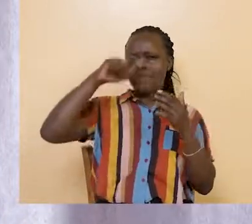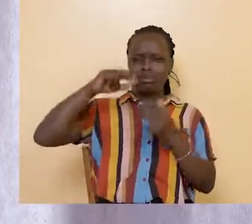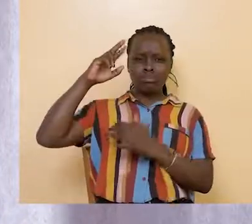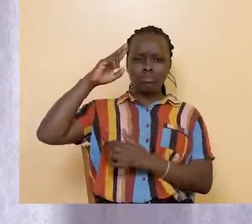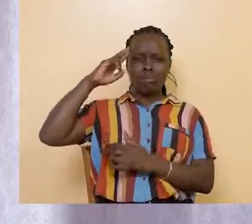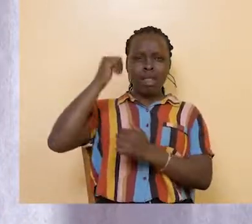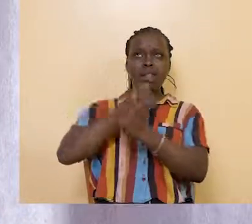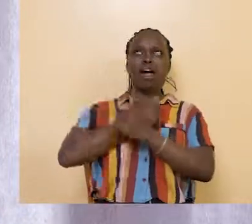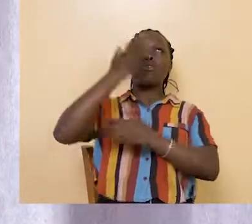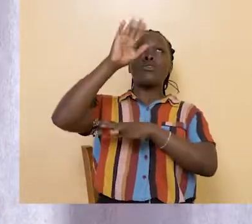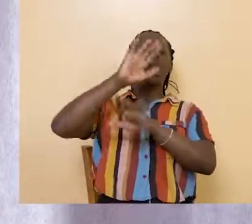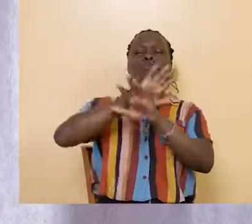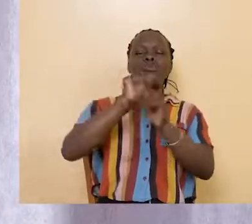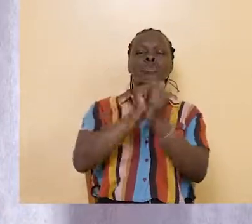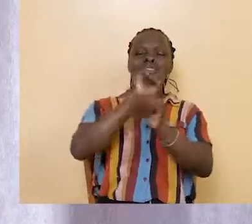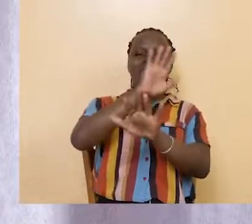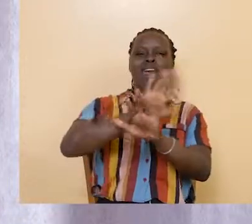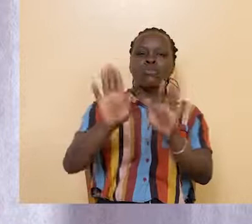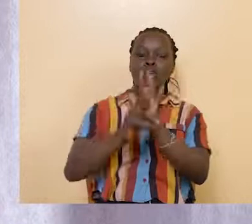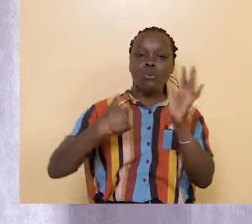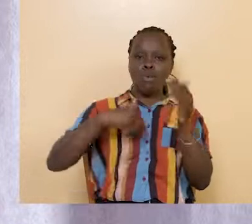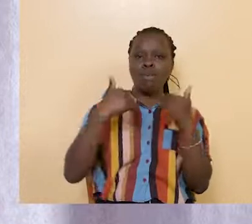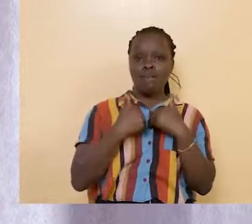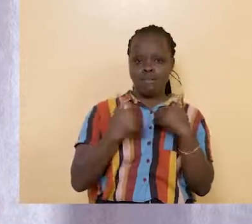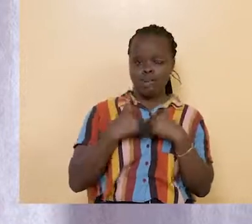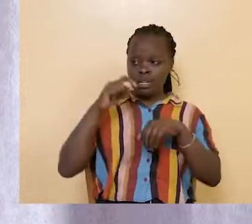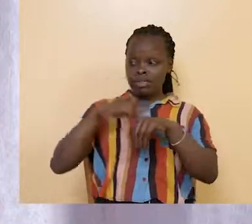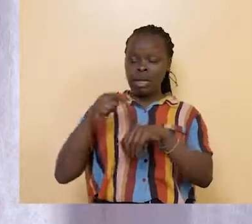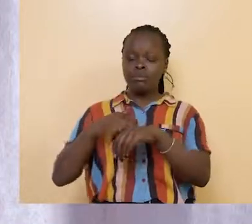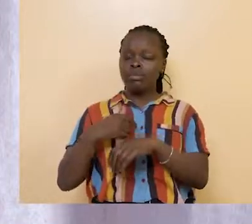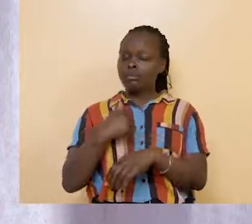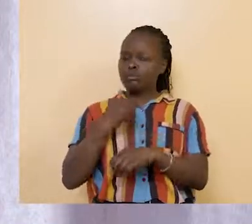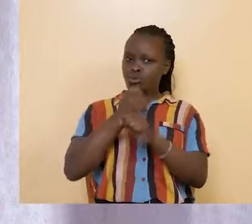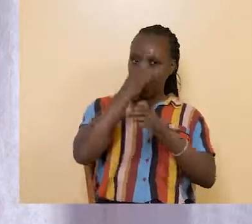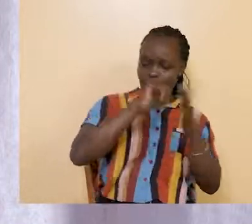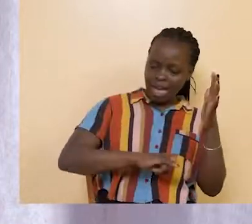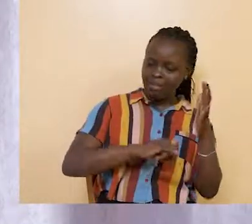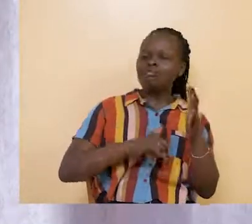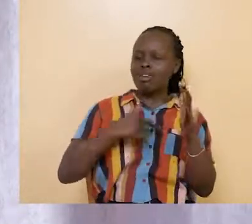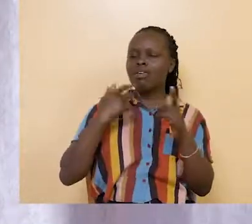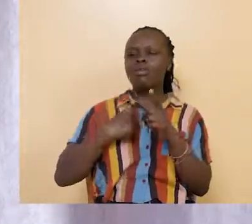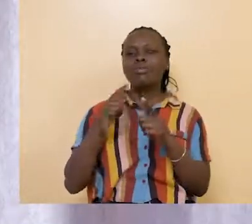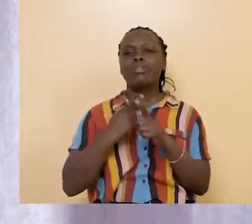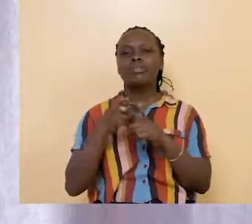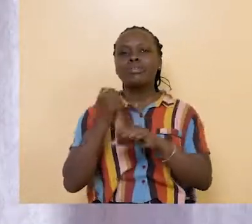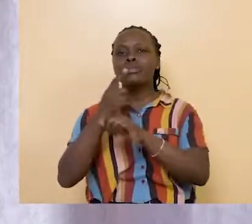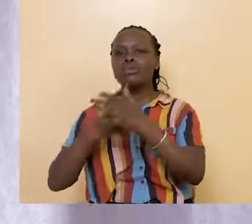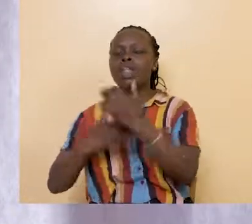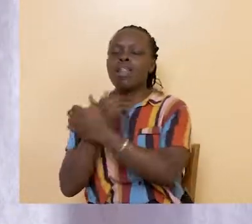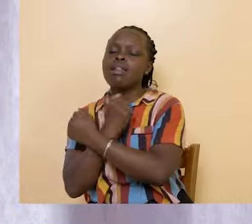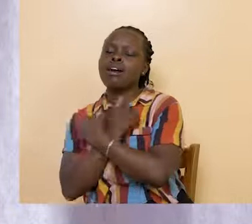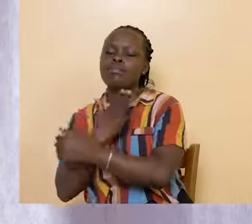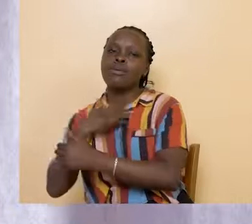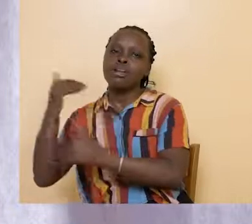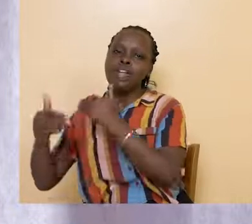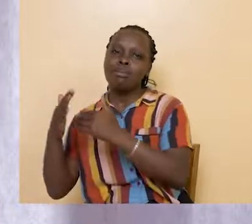foremost, love him with everything that we have. And once we've done that, is to love our neighbor. We must not love our